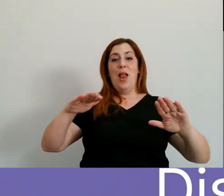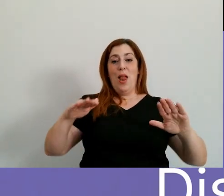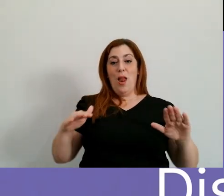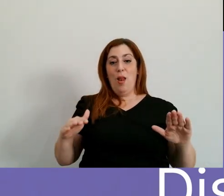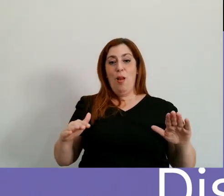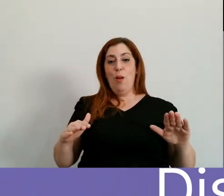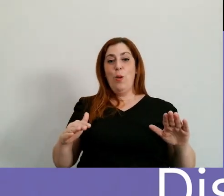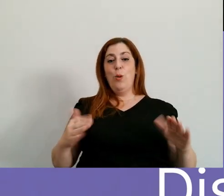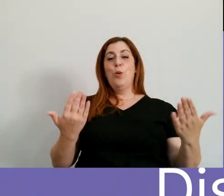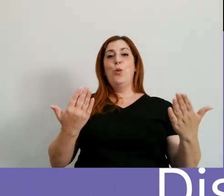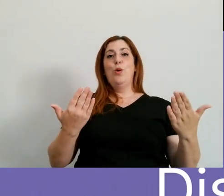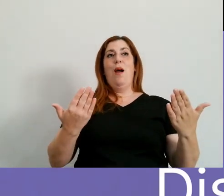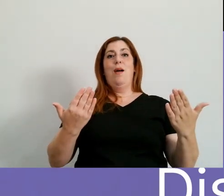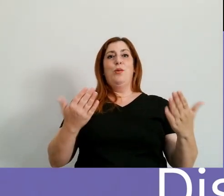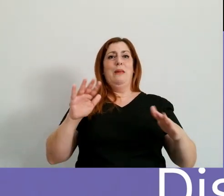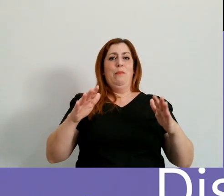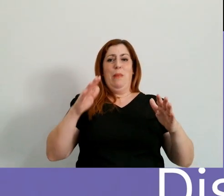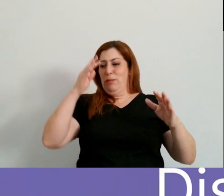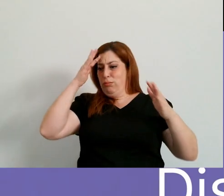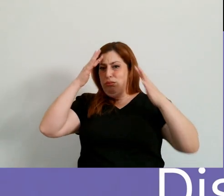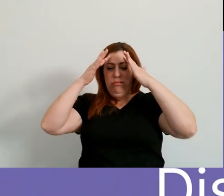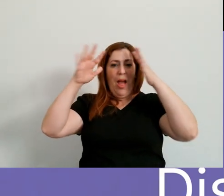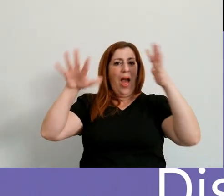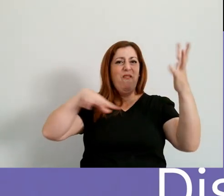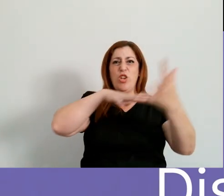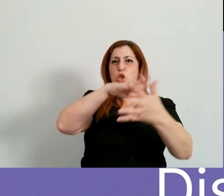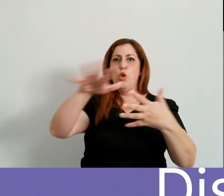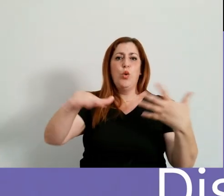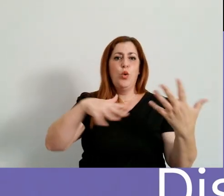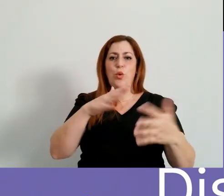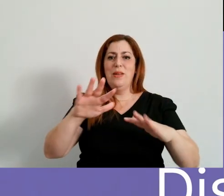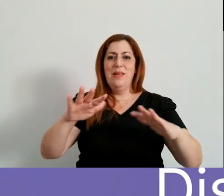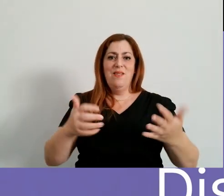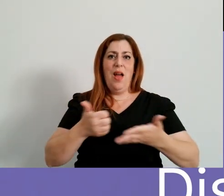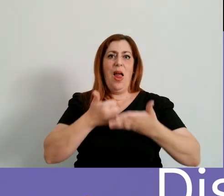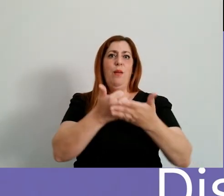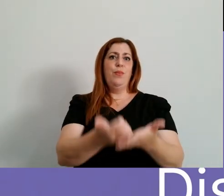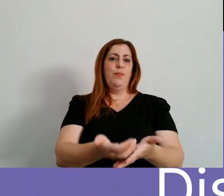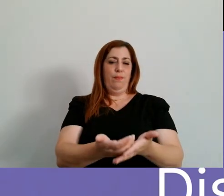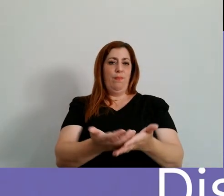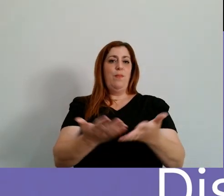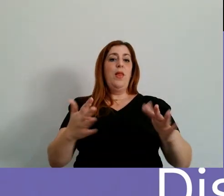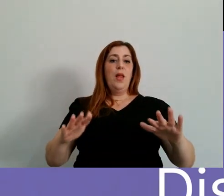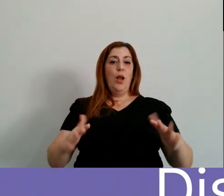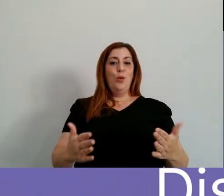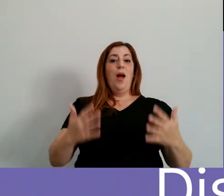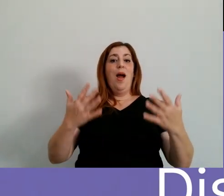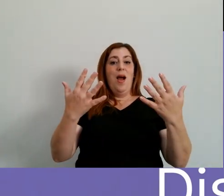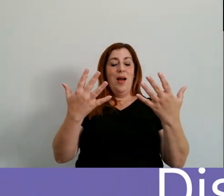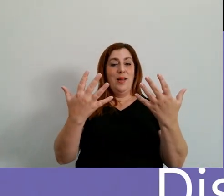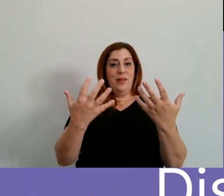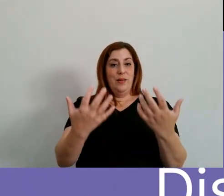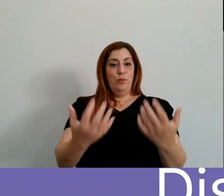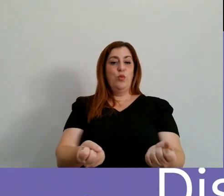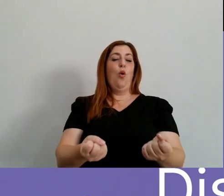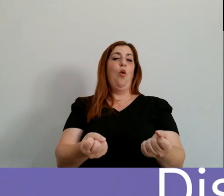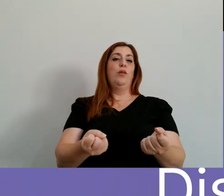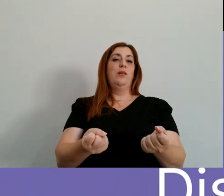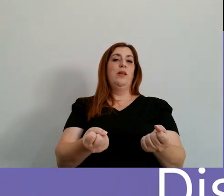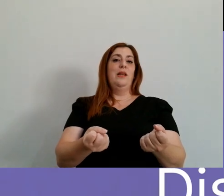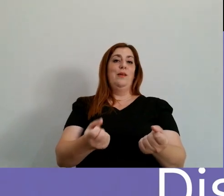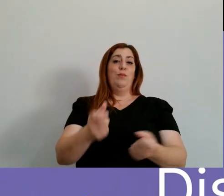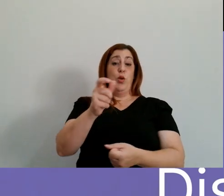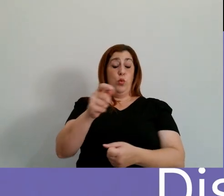and we tend to get lost which way are we going to handle it. So I would like to train the